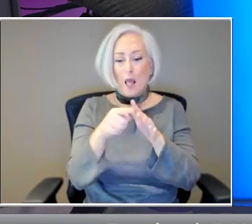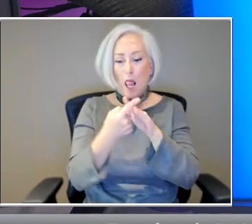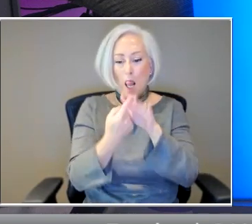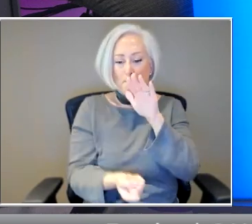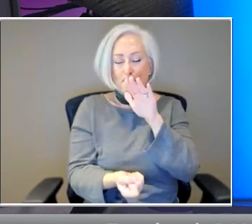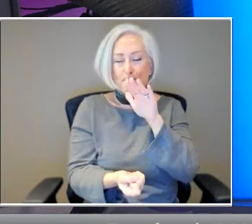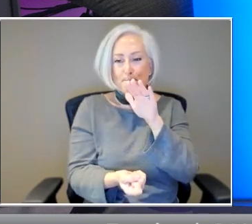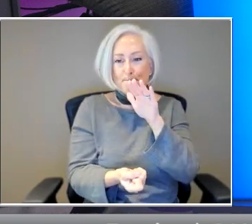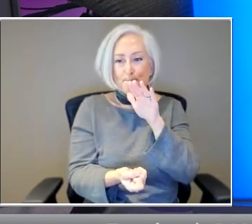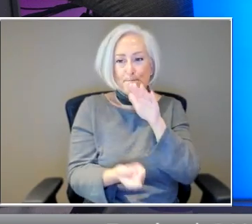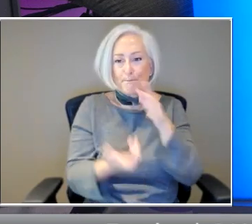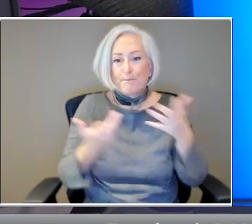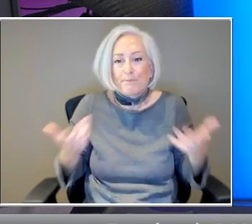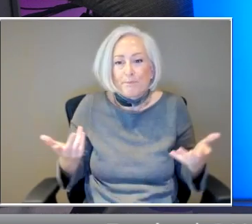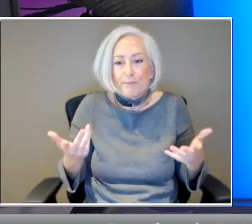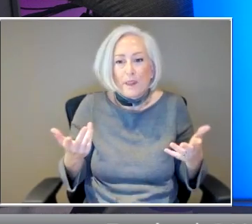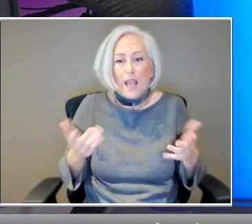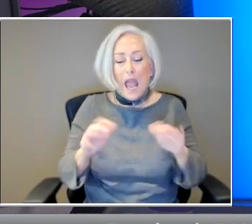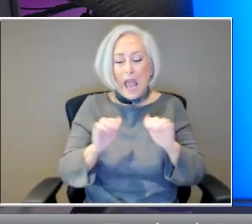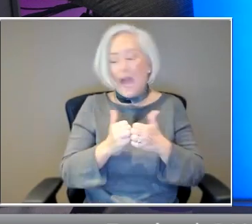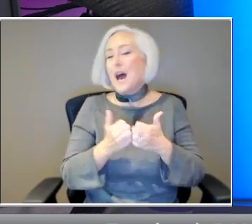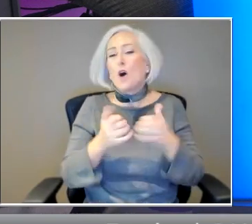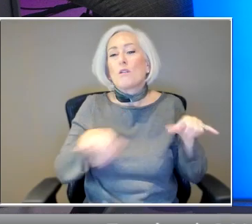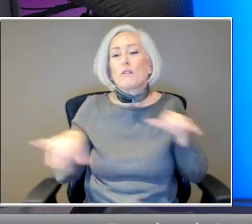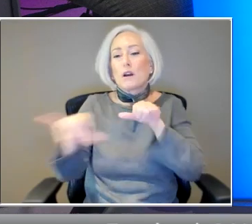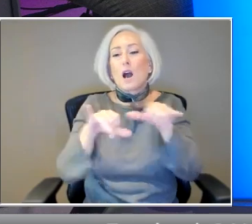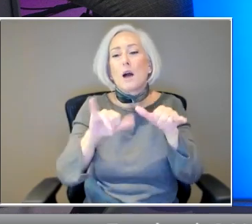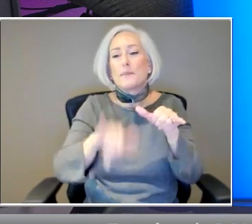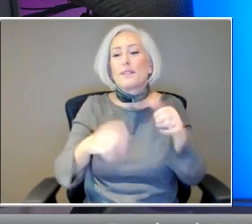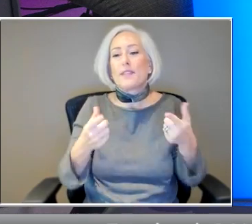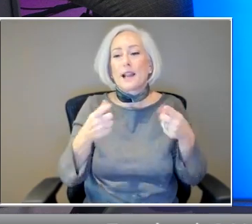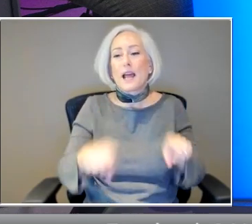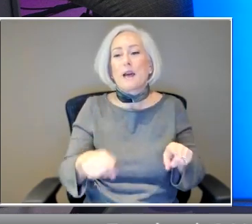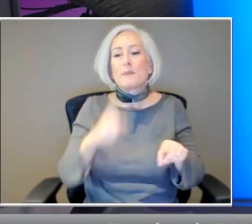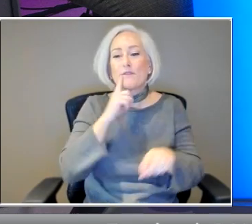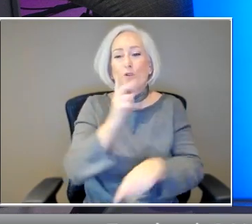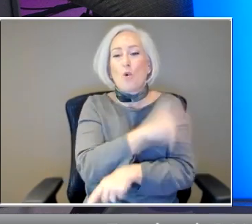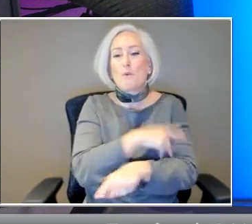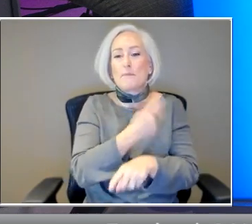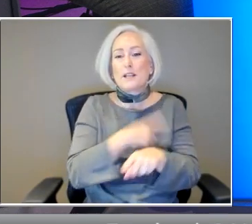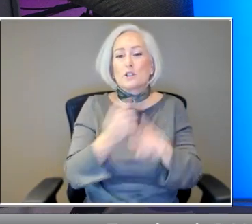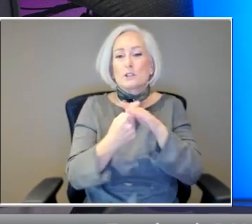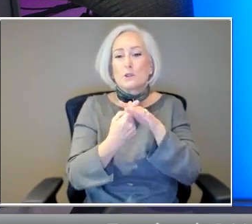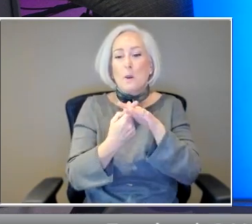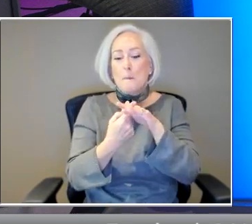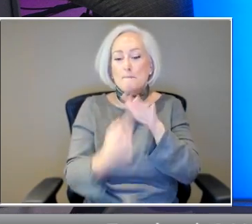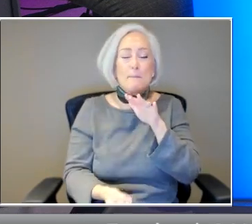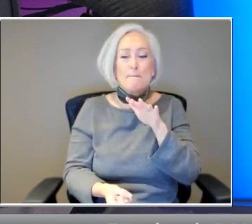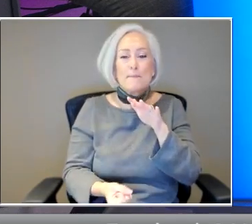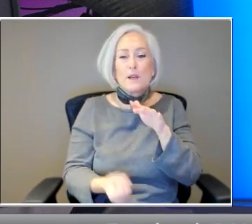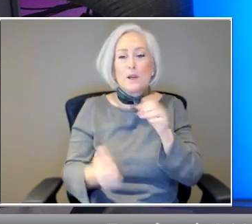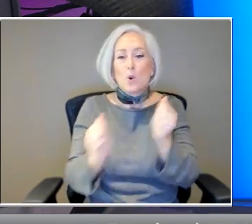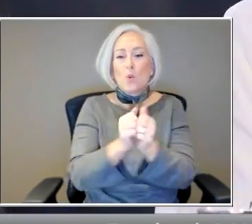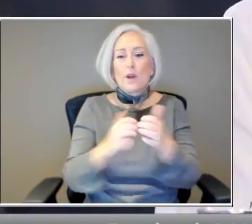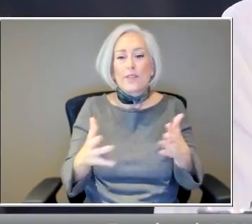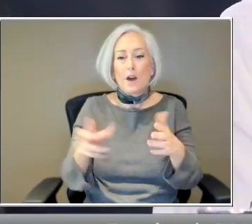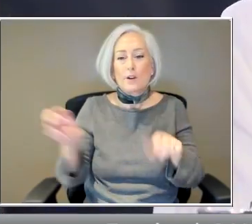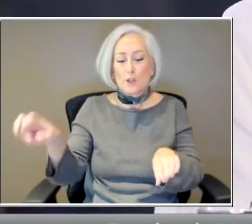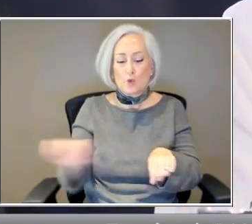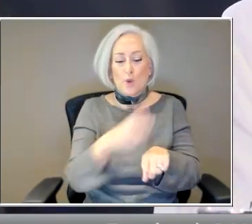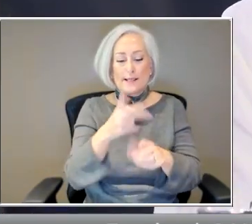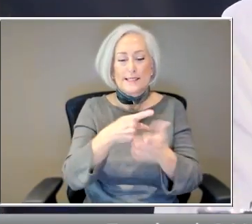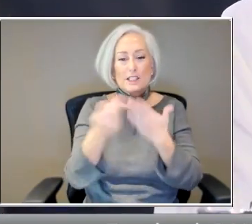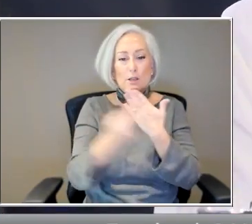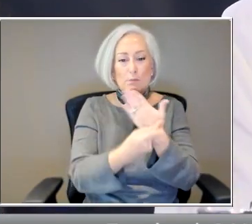collaboration for patients to kind of fall off the radar if it wasn't for your program? Yeah, I feel like a lot